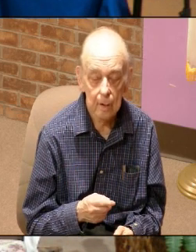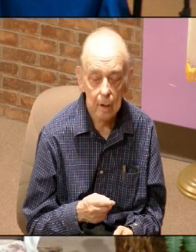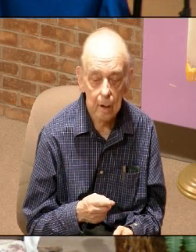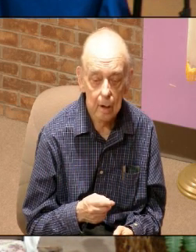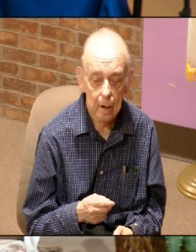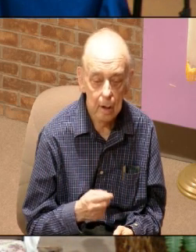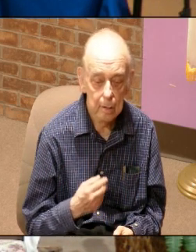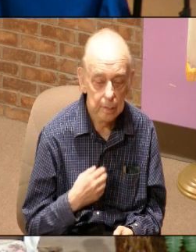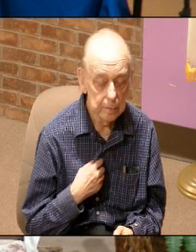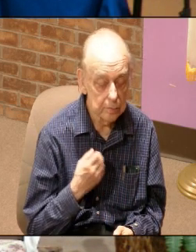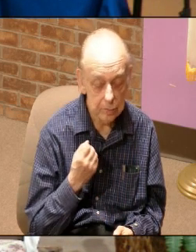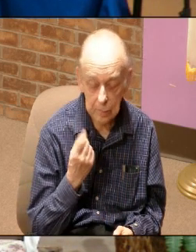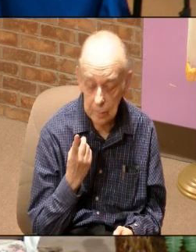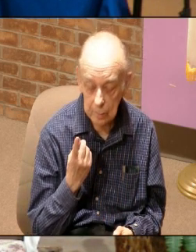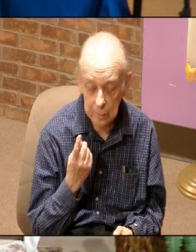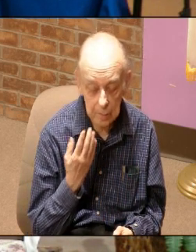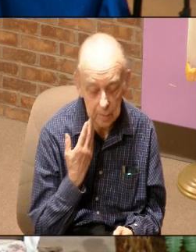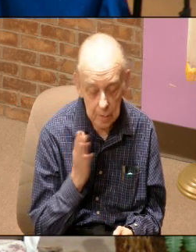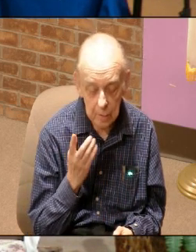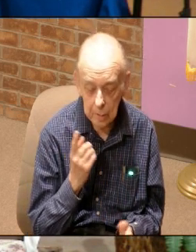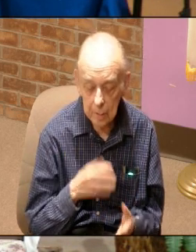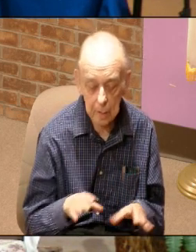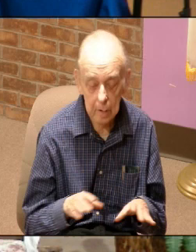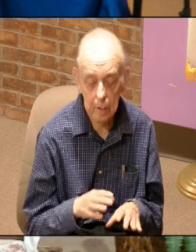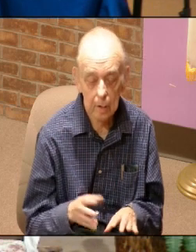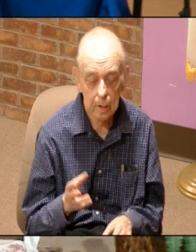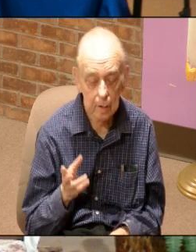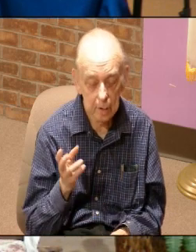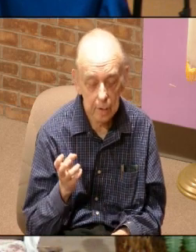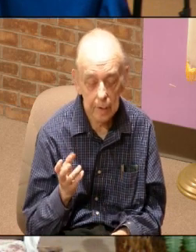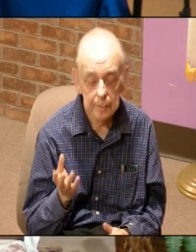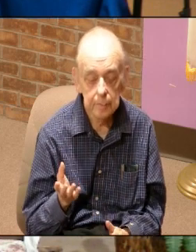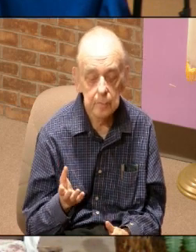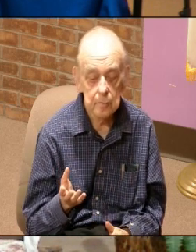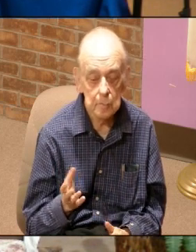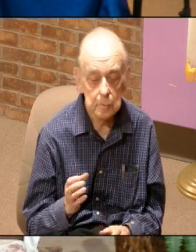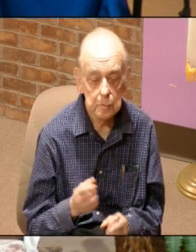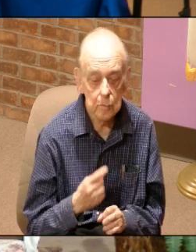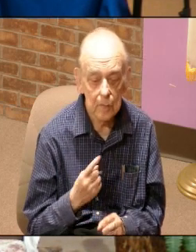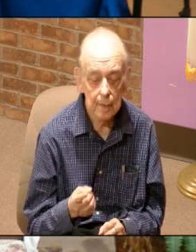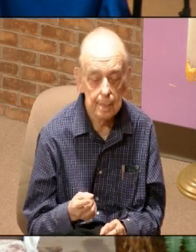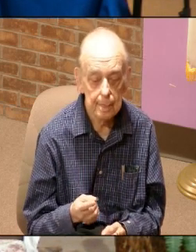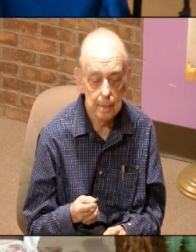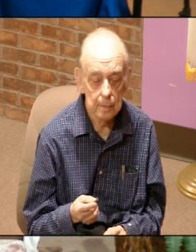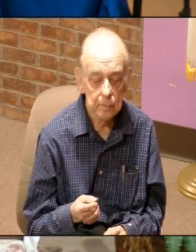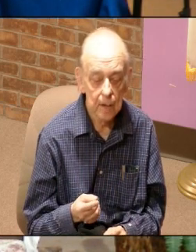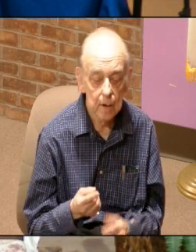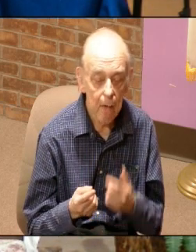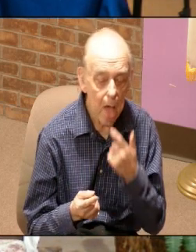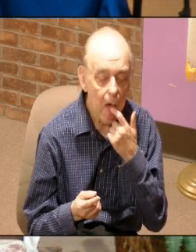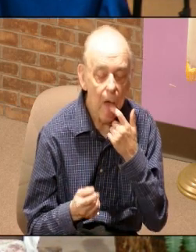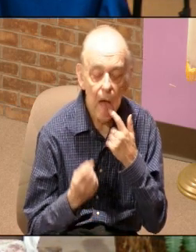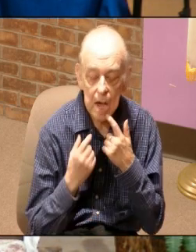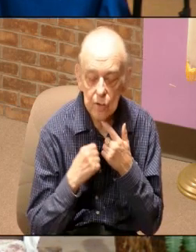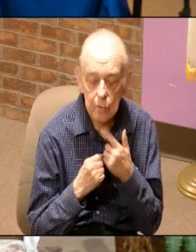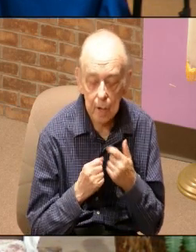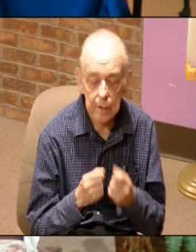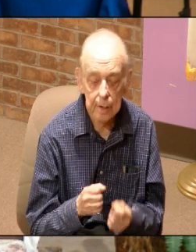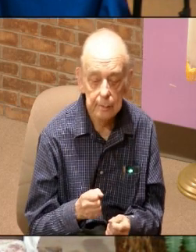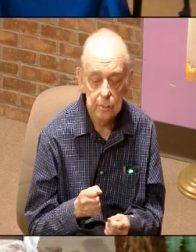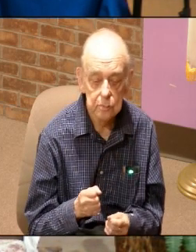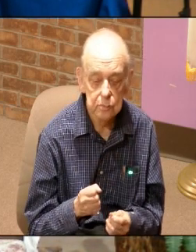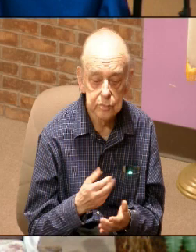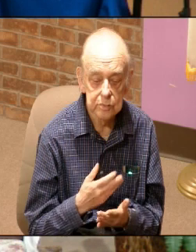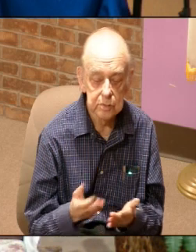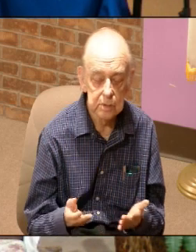I have no idea what to do I always heard was make sure they don't swallow their tongue and I'm looking for